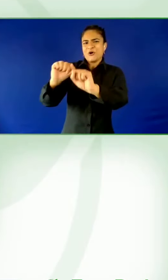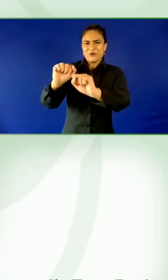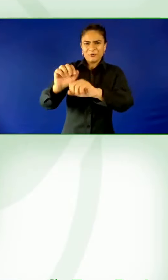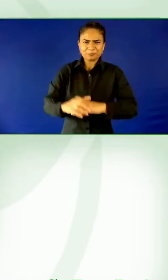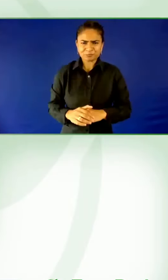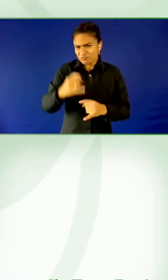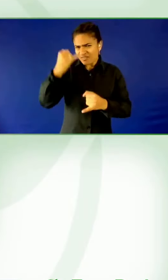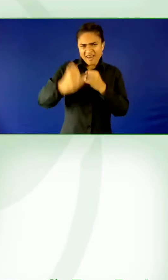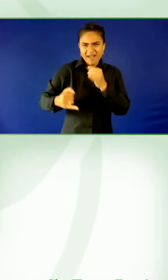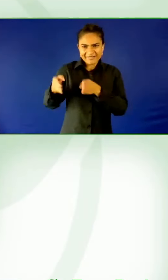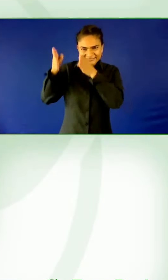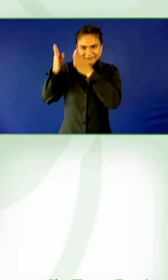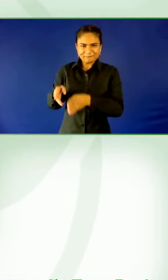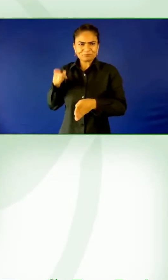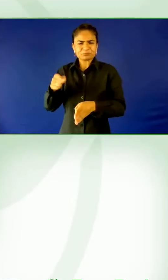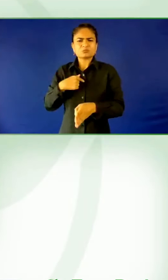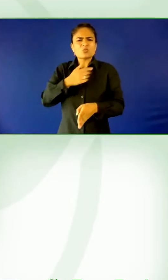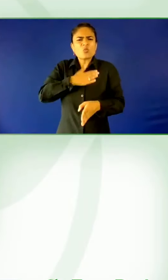Hi, everybody.